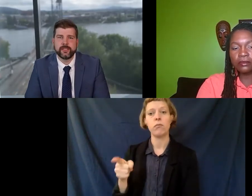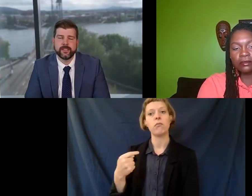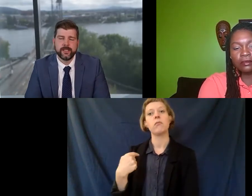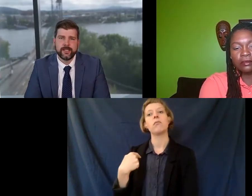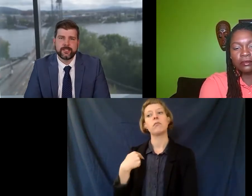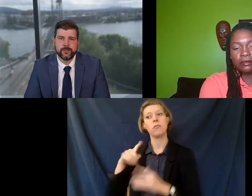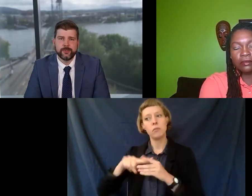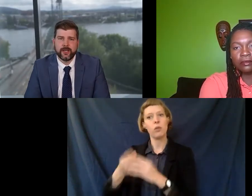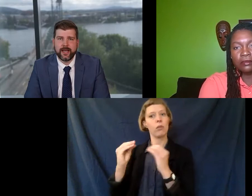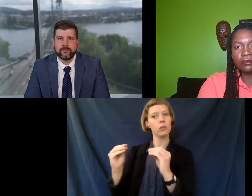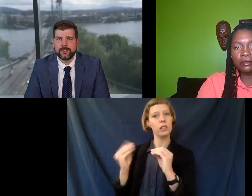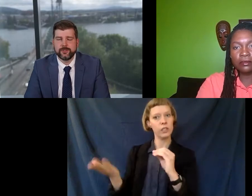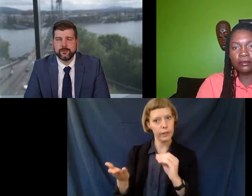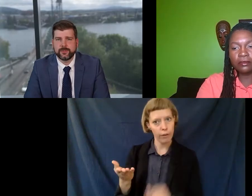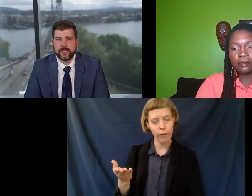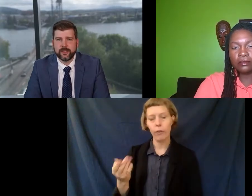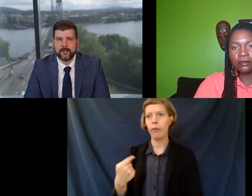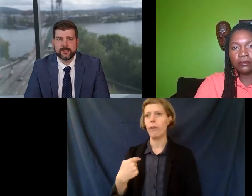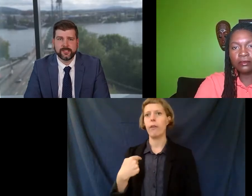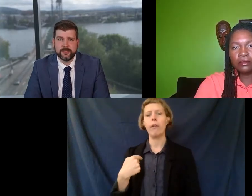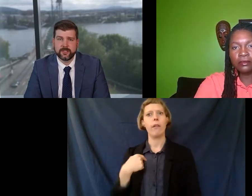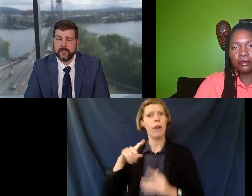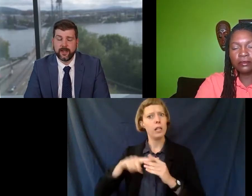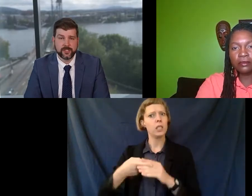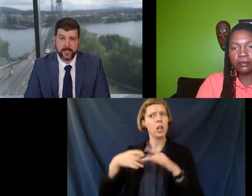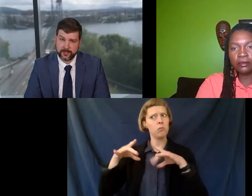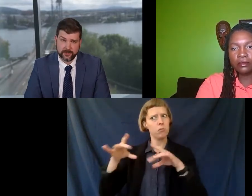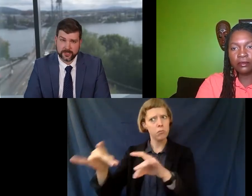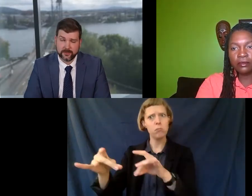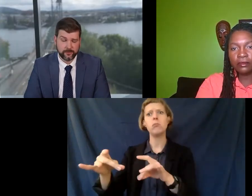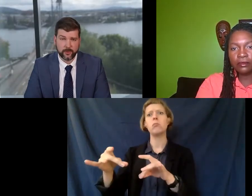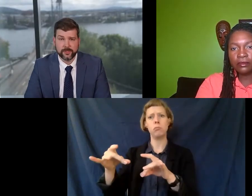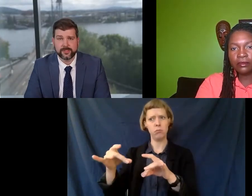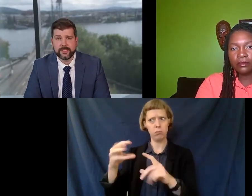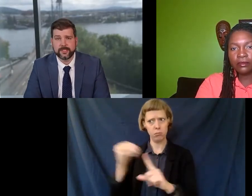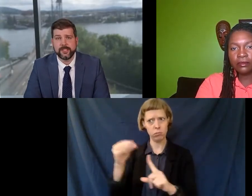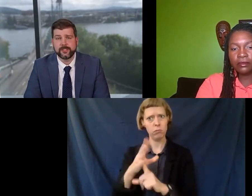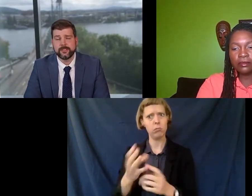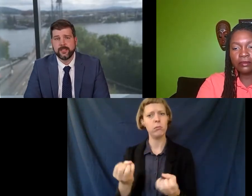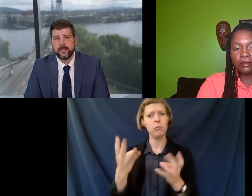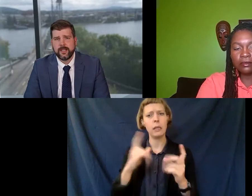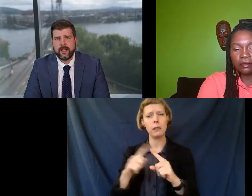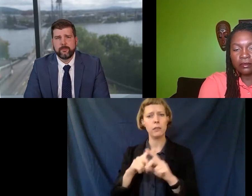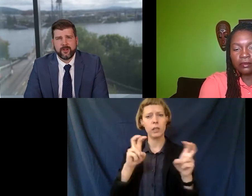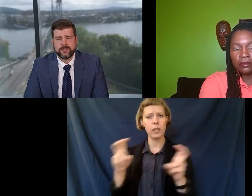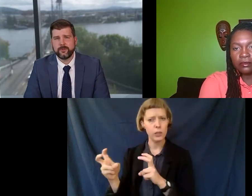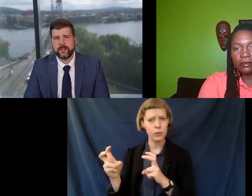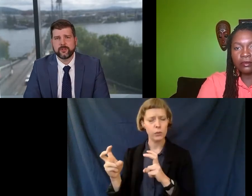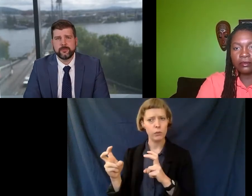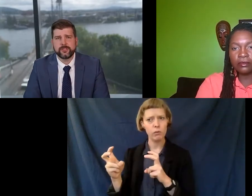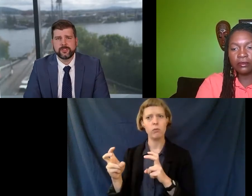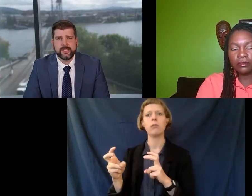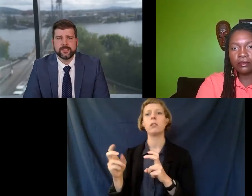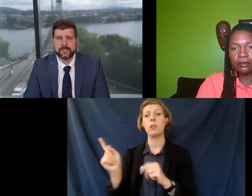exposed me to a lot of issues in our systems and our educational system, of course, as a teacher, but also in